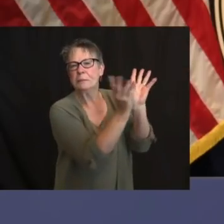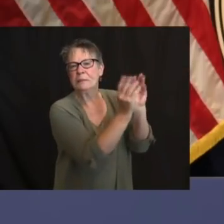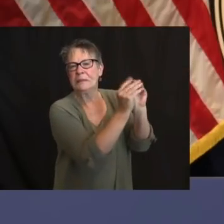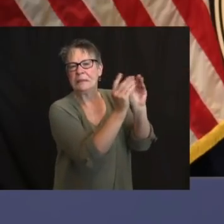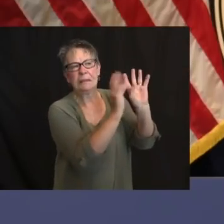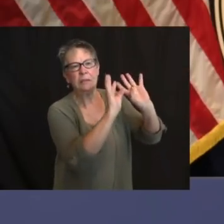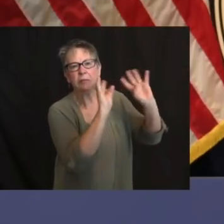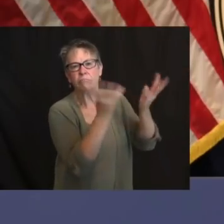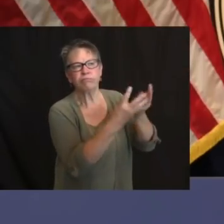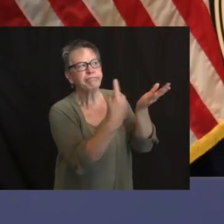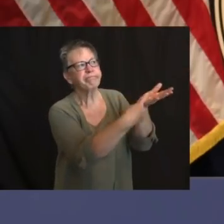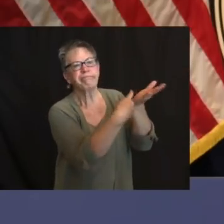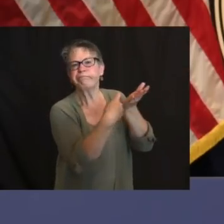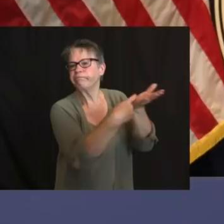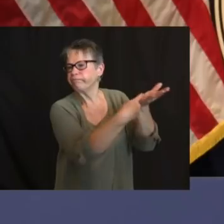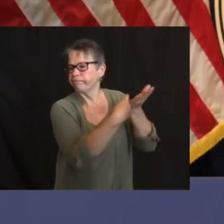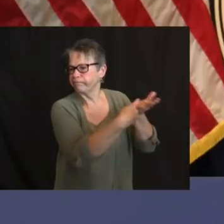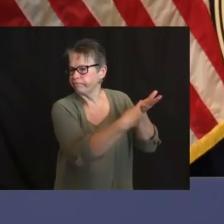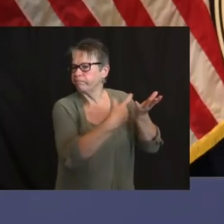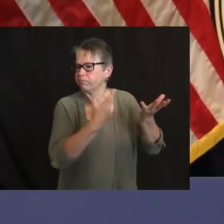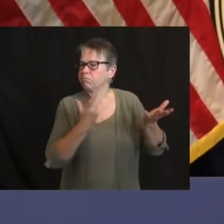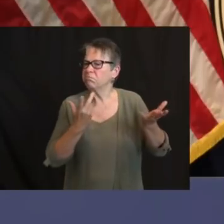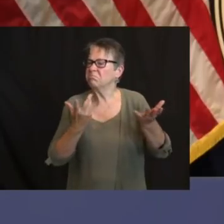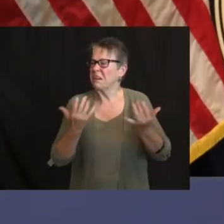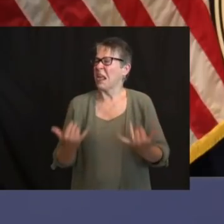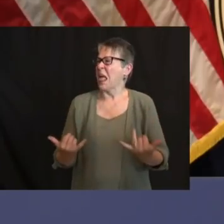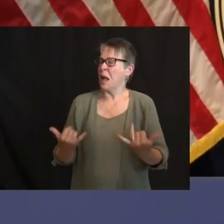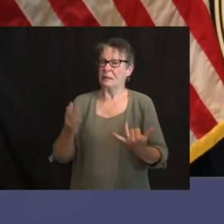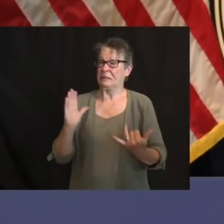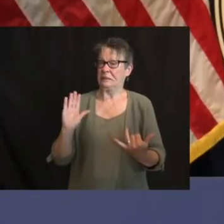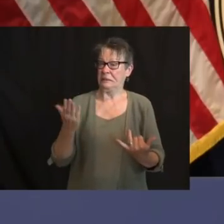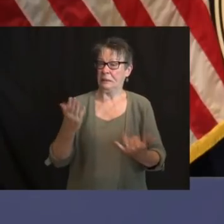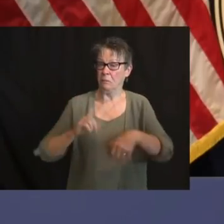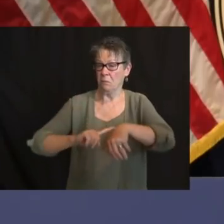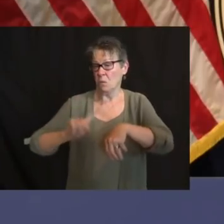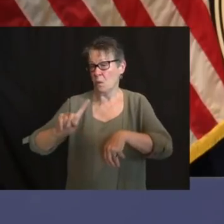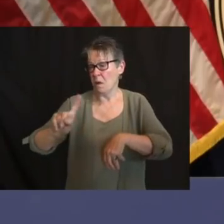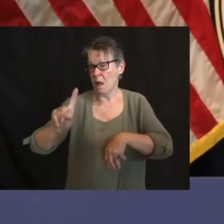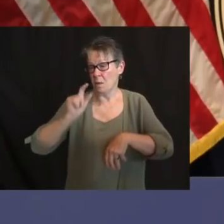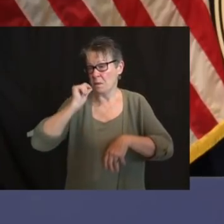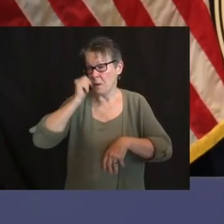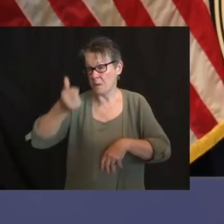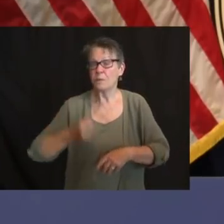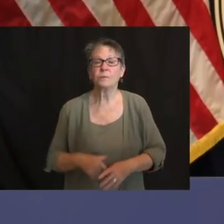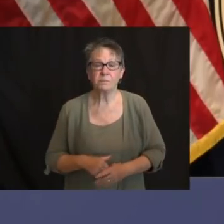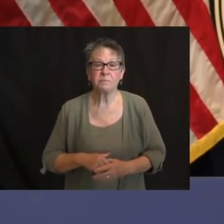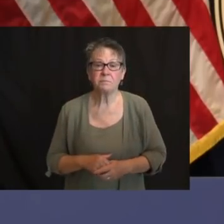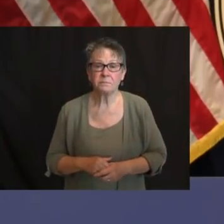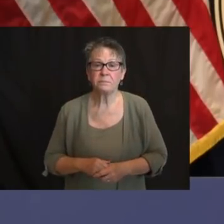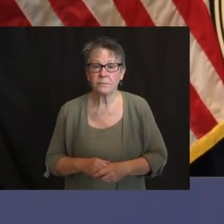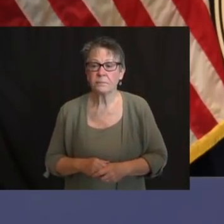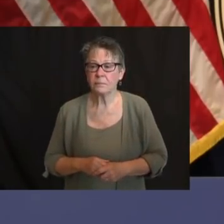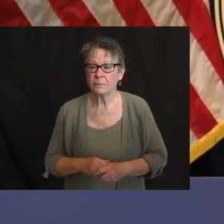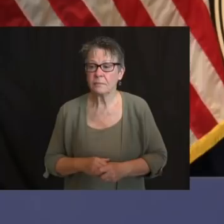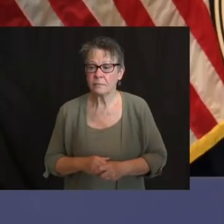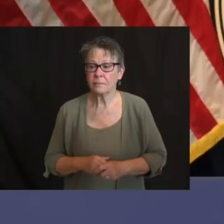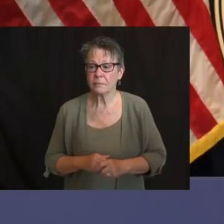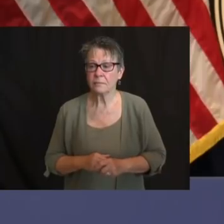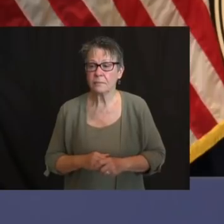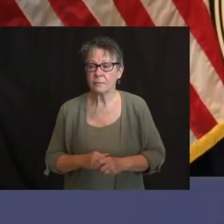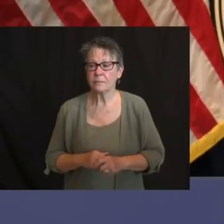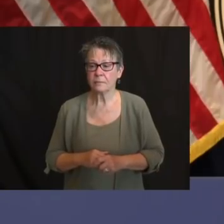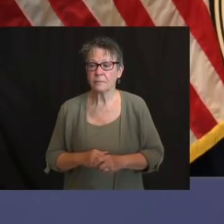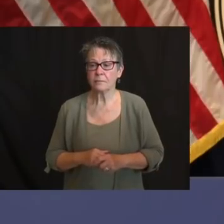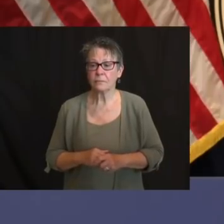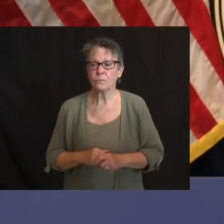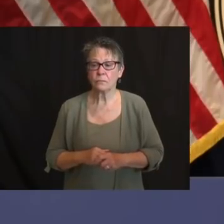of deference to my long belated and overdue congratulations on being elected class president, we're going to start with Brent Johnson